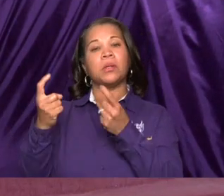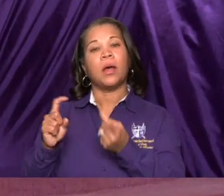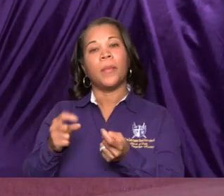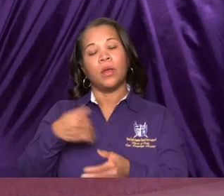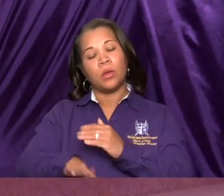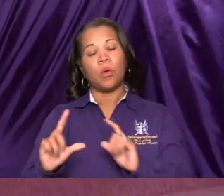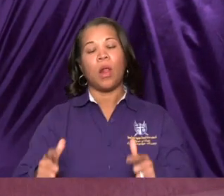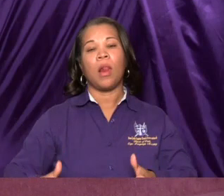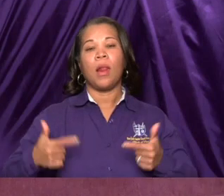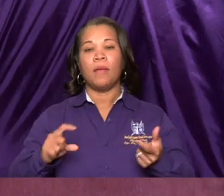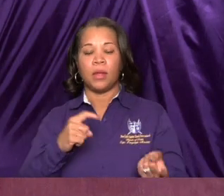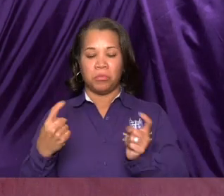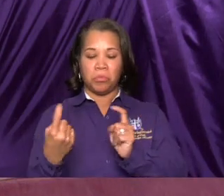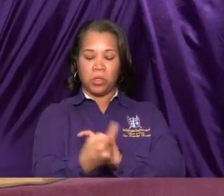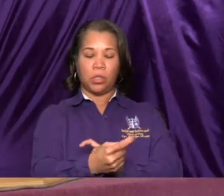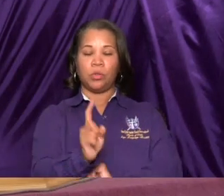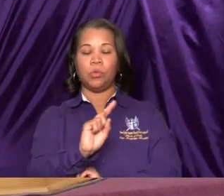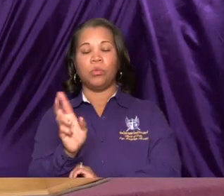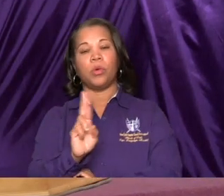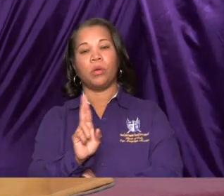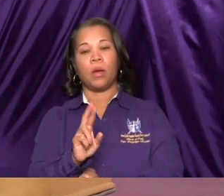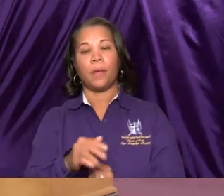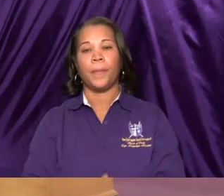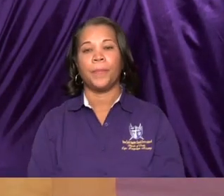transform you right where you are.